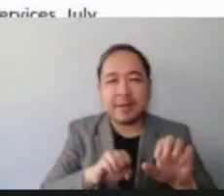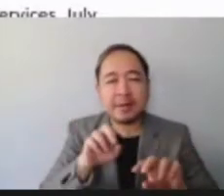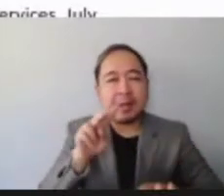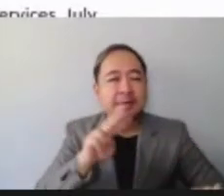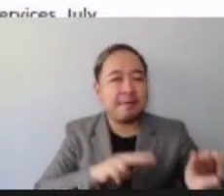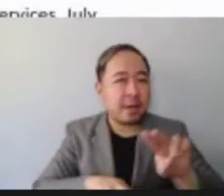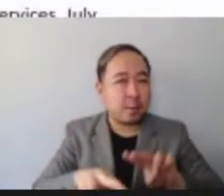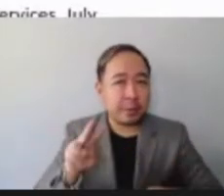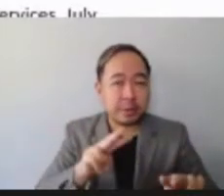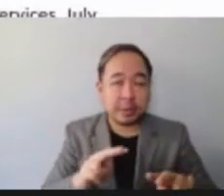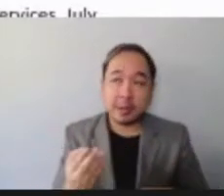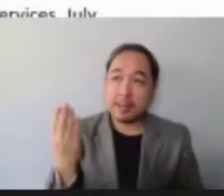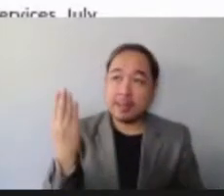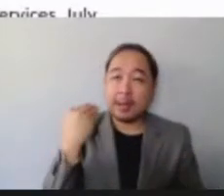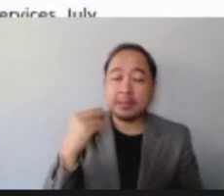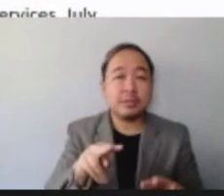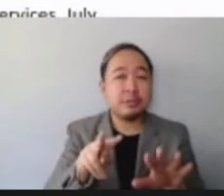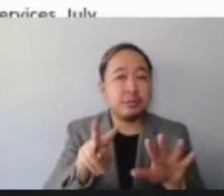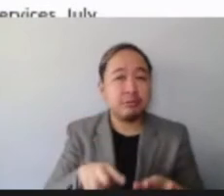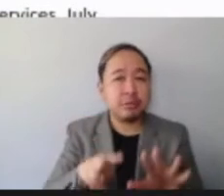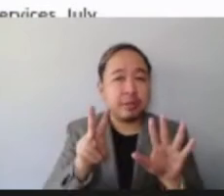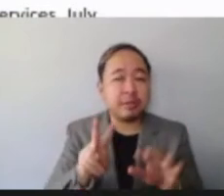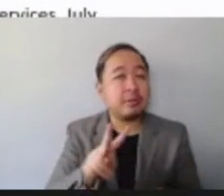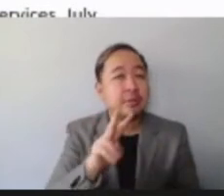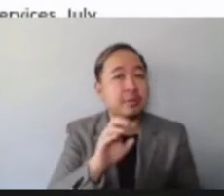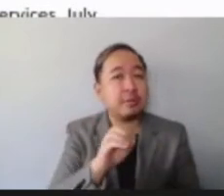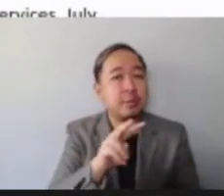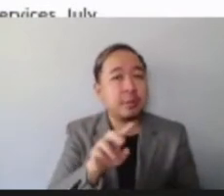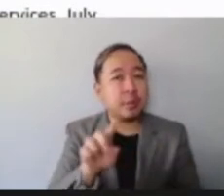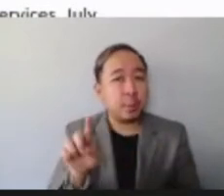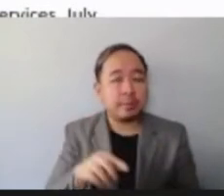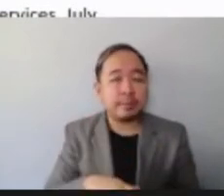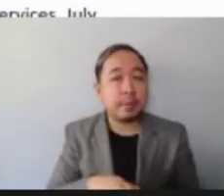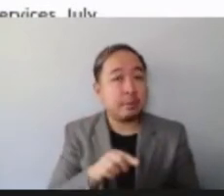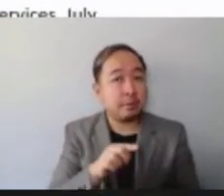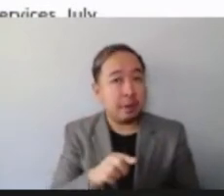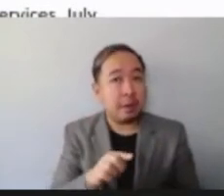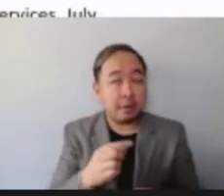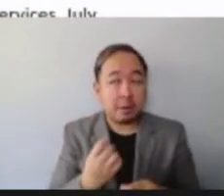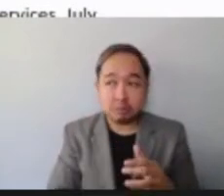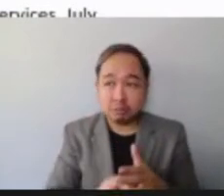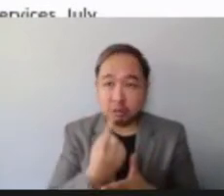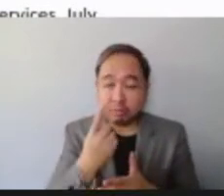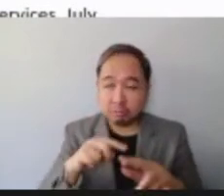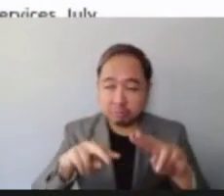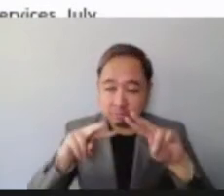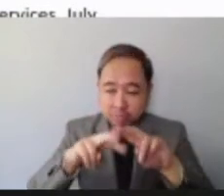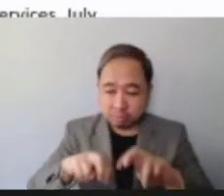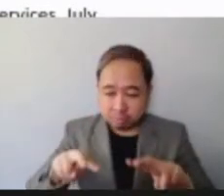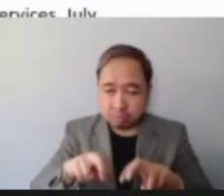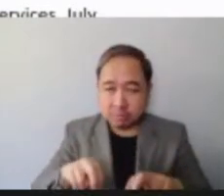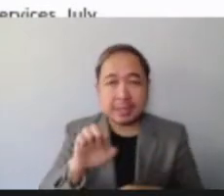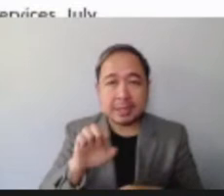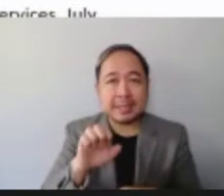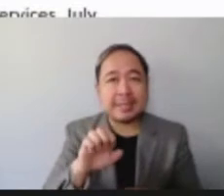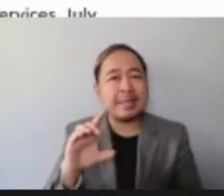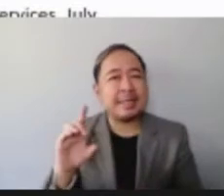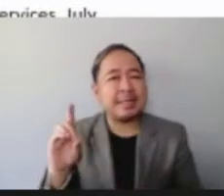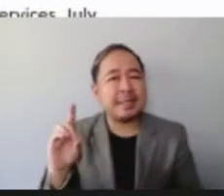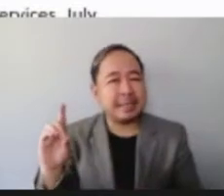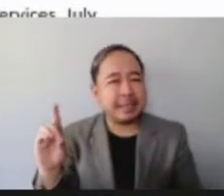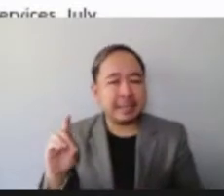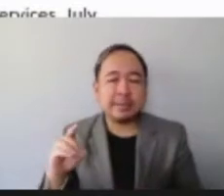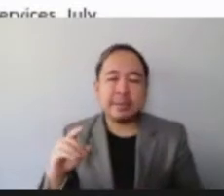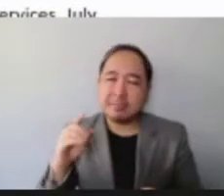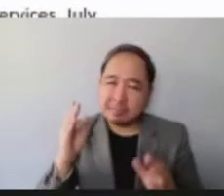2021 and that evaluation concluded that EDD areas of work were considered highly relevant to the needs and priorities